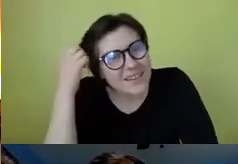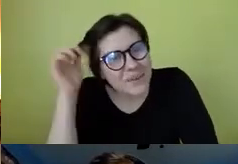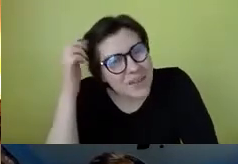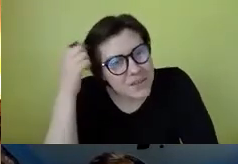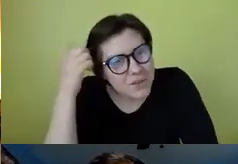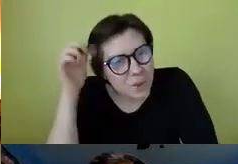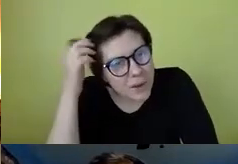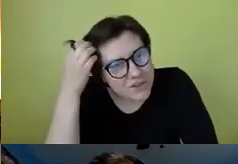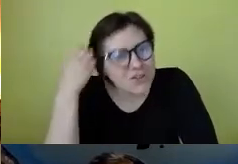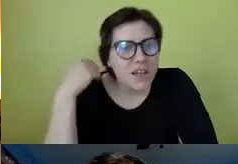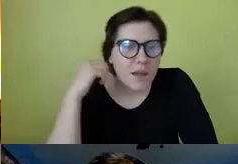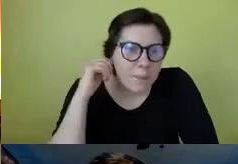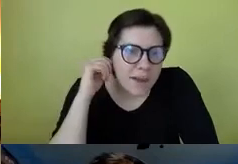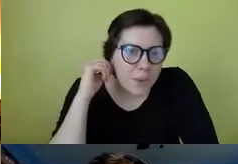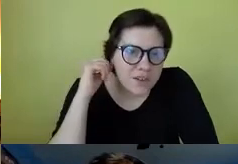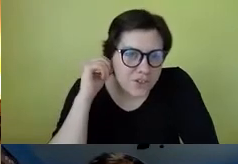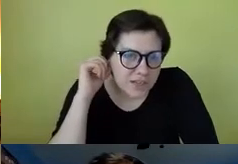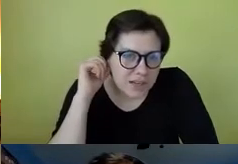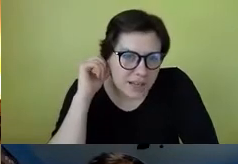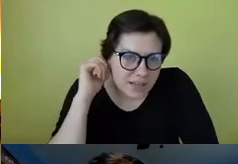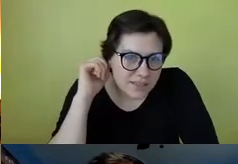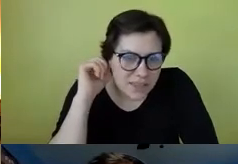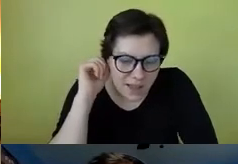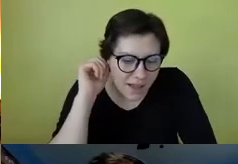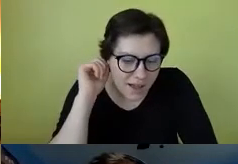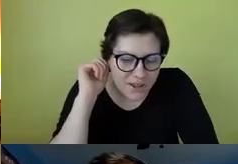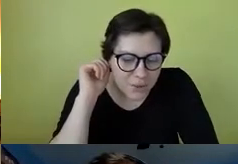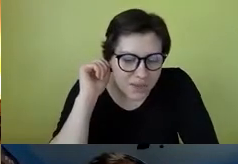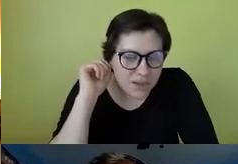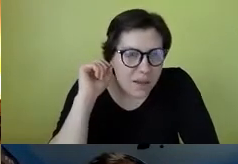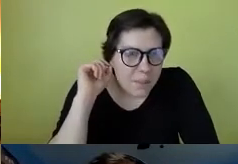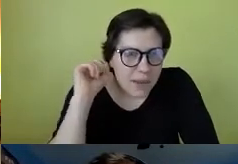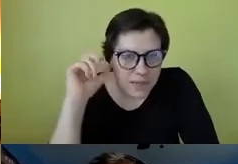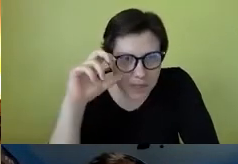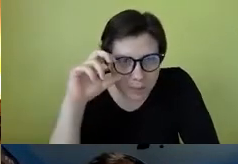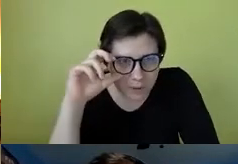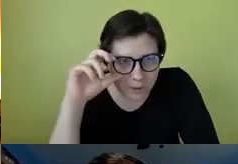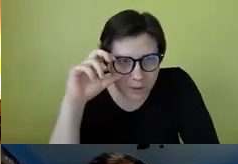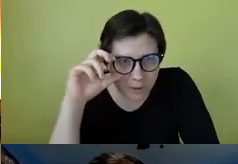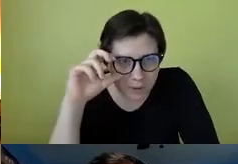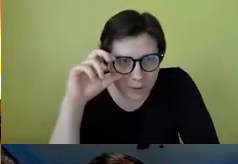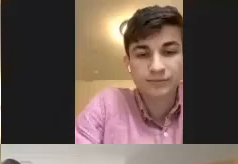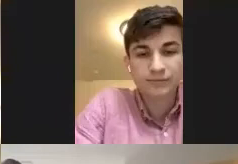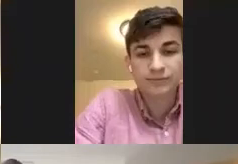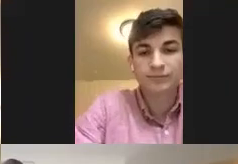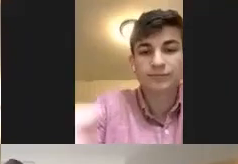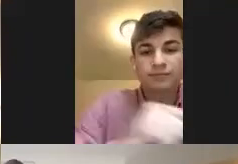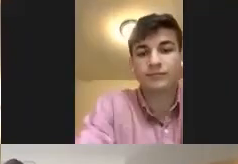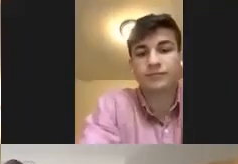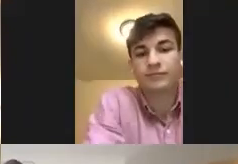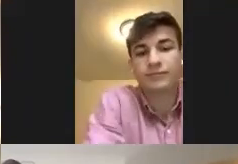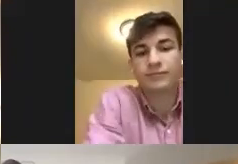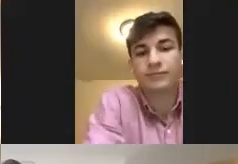Yes, hello. Thank you so much. My question is, I know that many people are not Christian